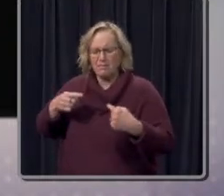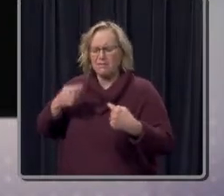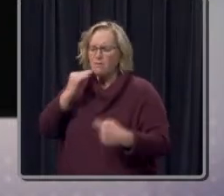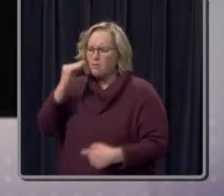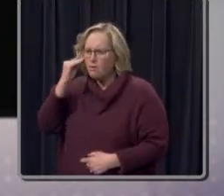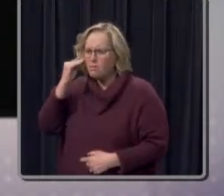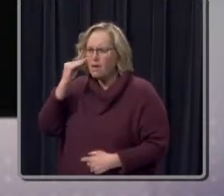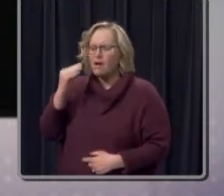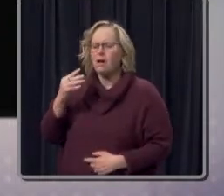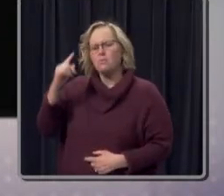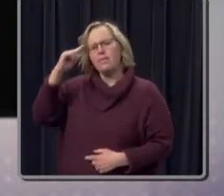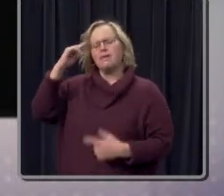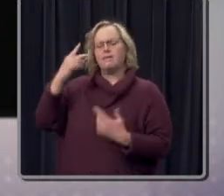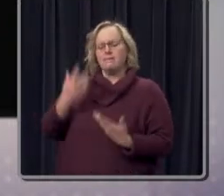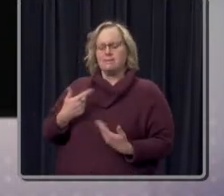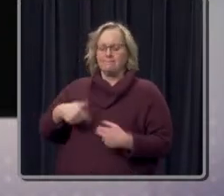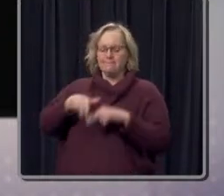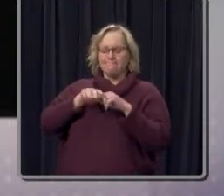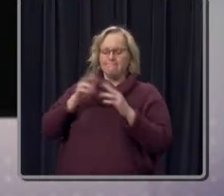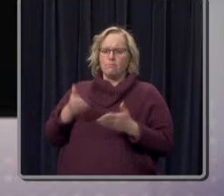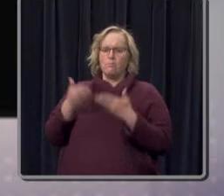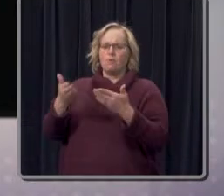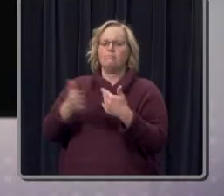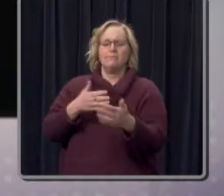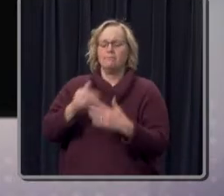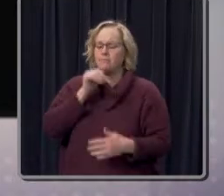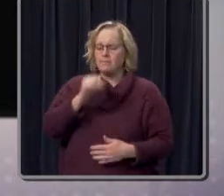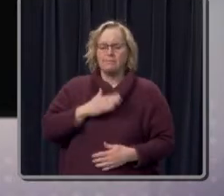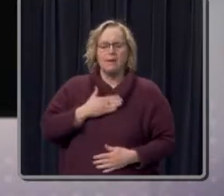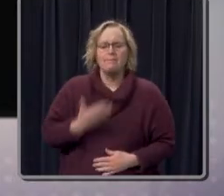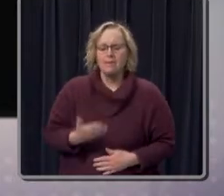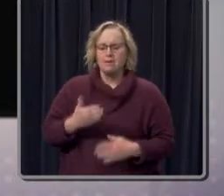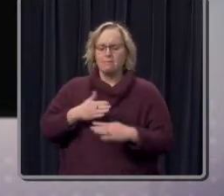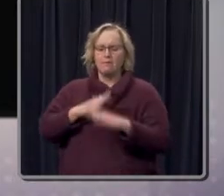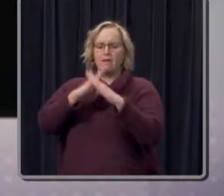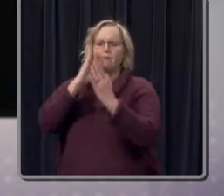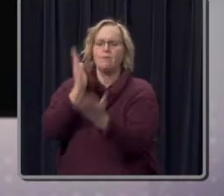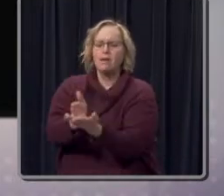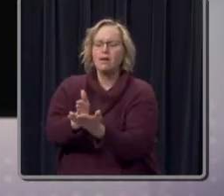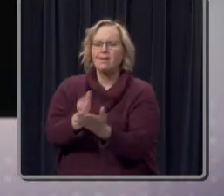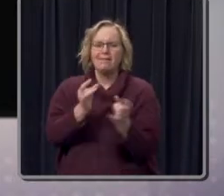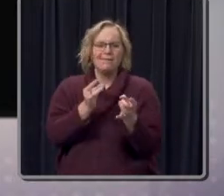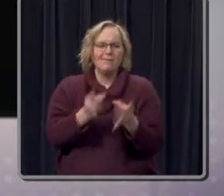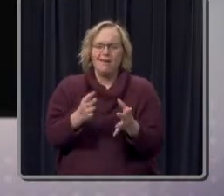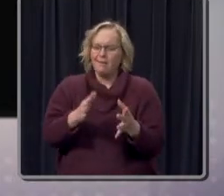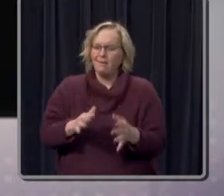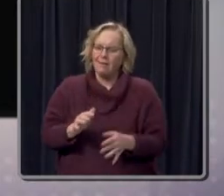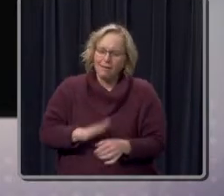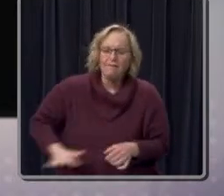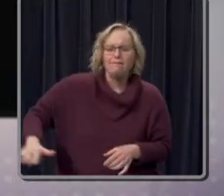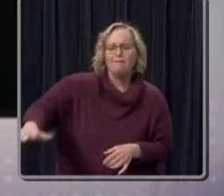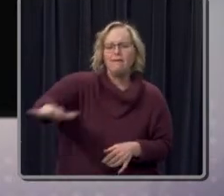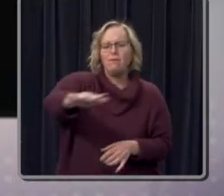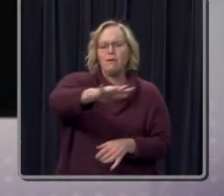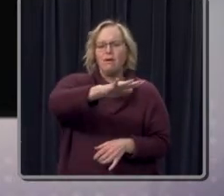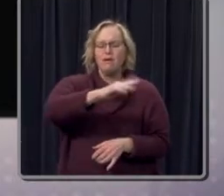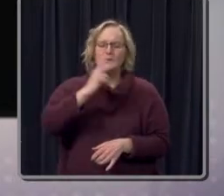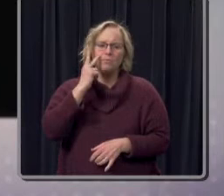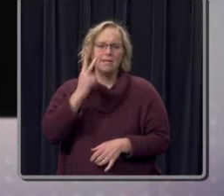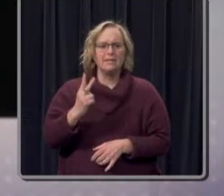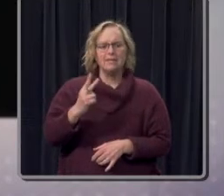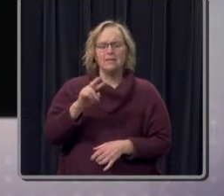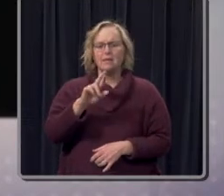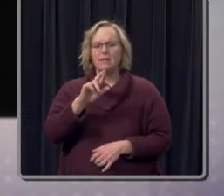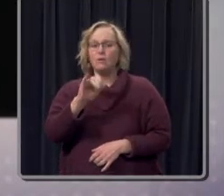sit down to propose that even though we don't admit it, prevent it, or end it, there's hate everywhere we go. You see, a racist is